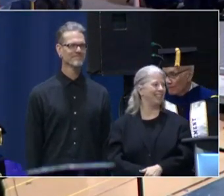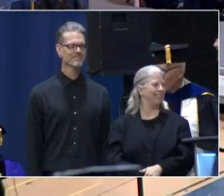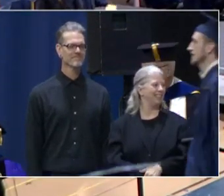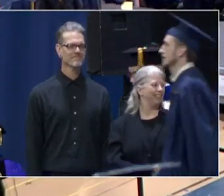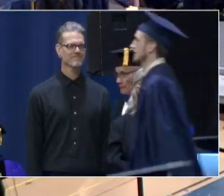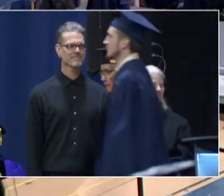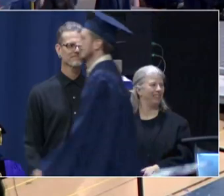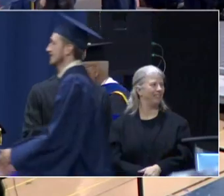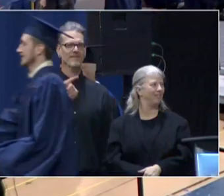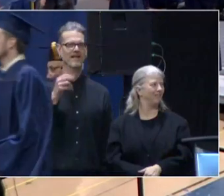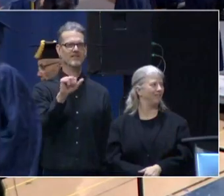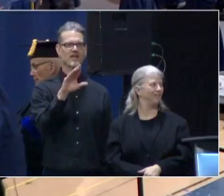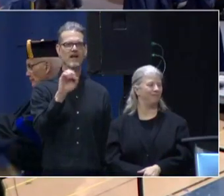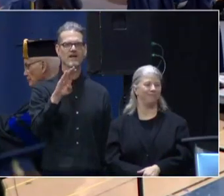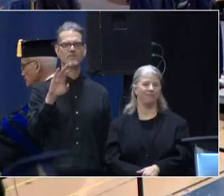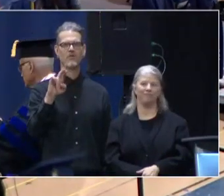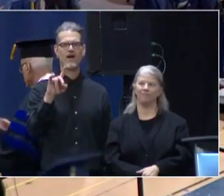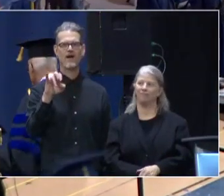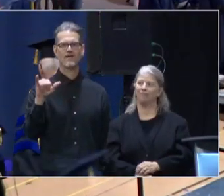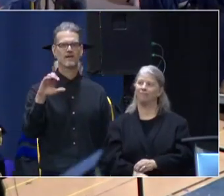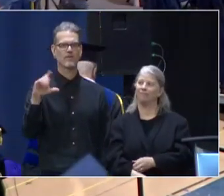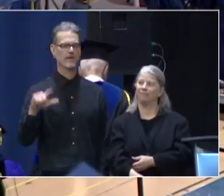Jacob Riley, cum laude.